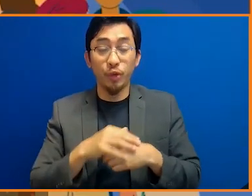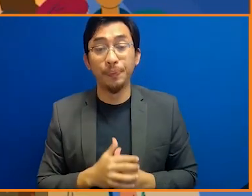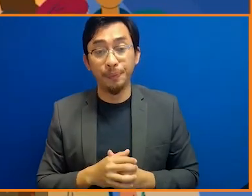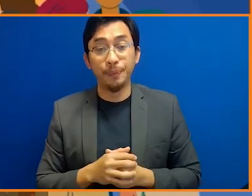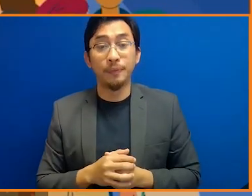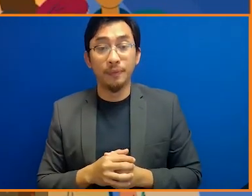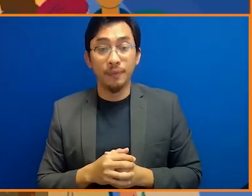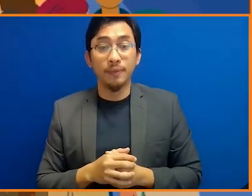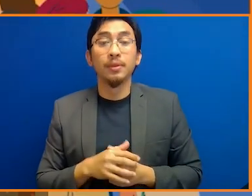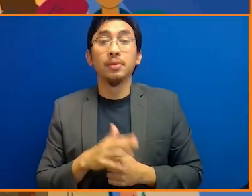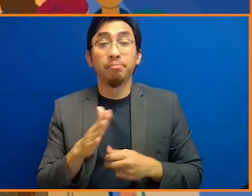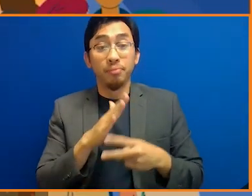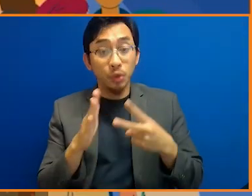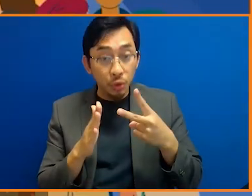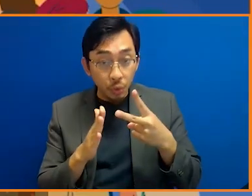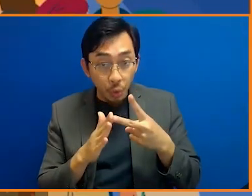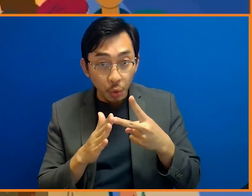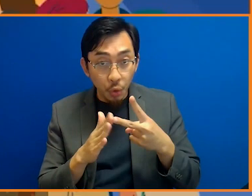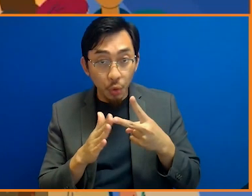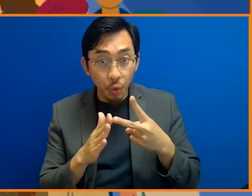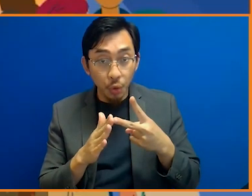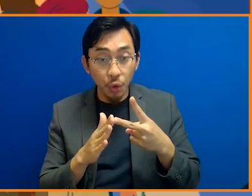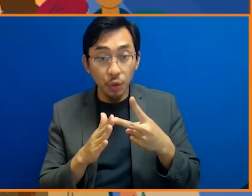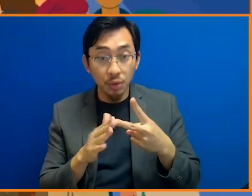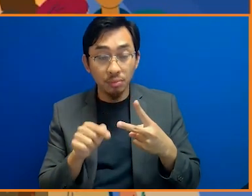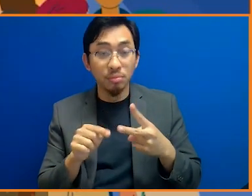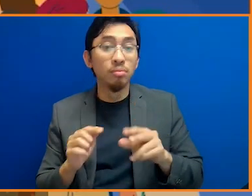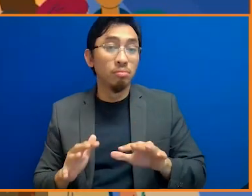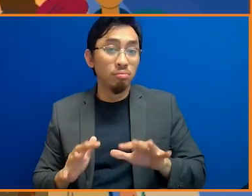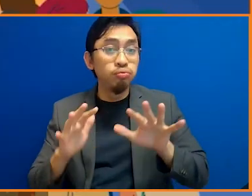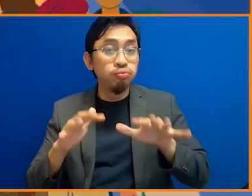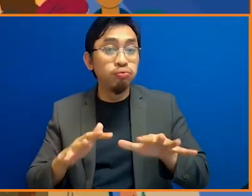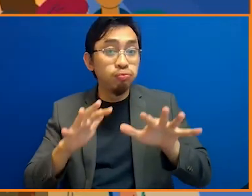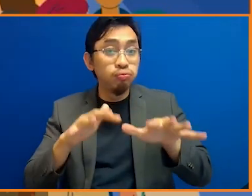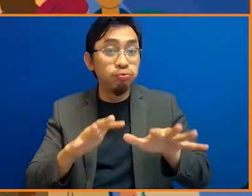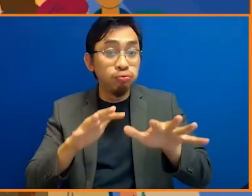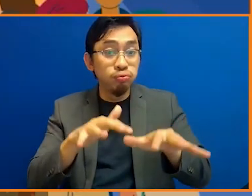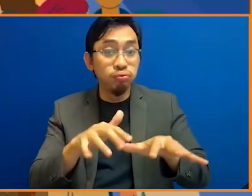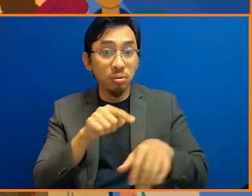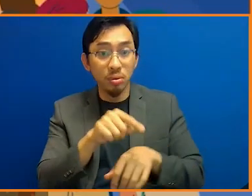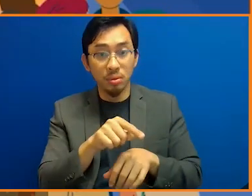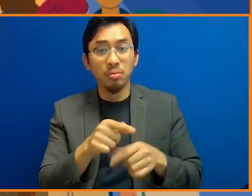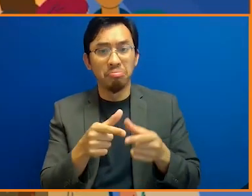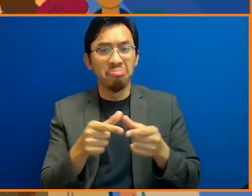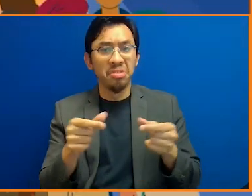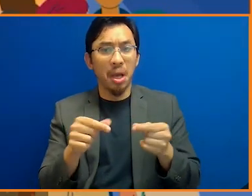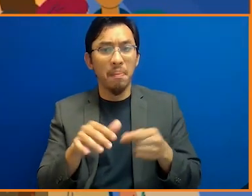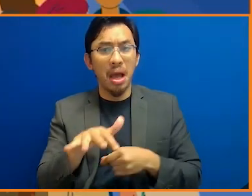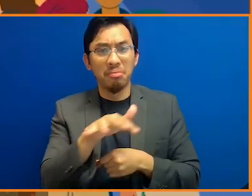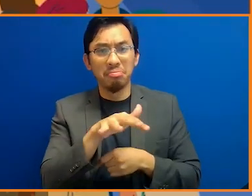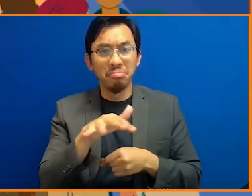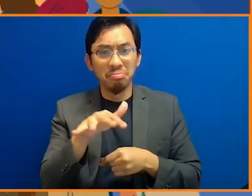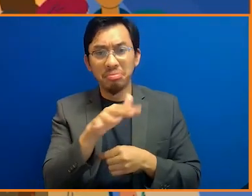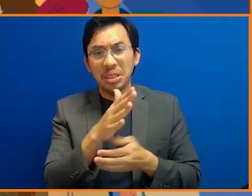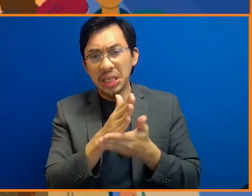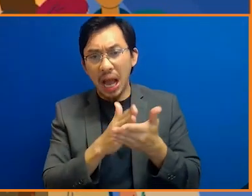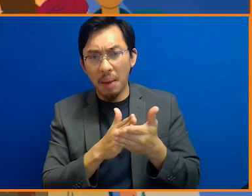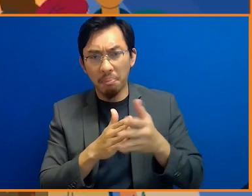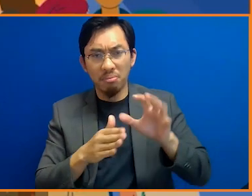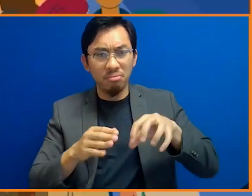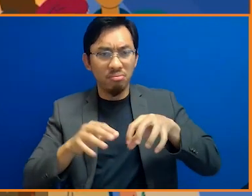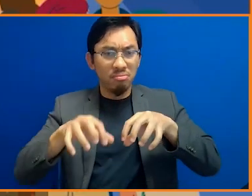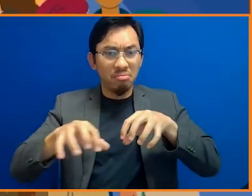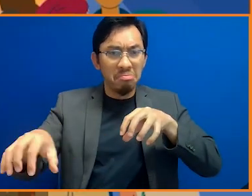the pressure, and this one, the second one is the tsunami, and it's arrived